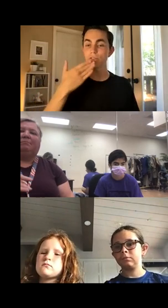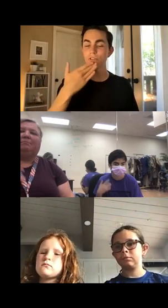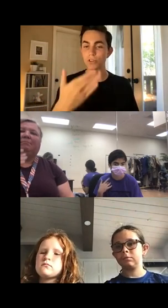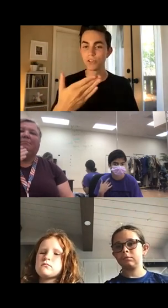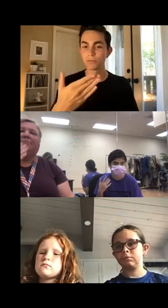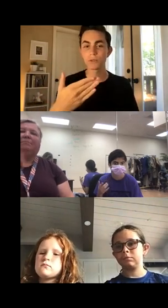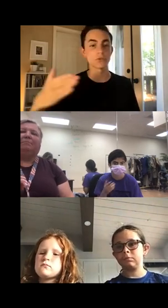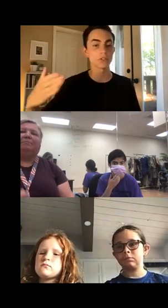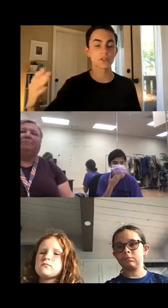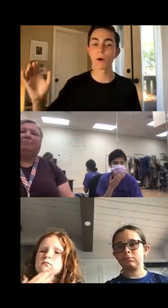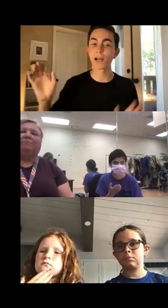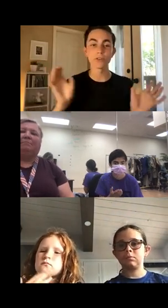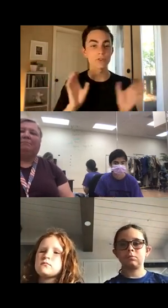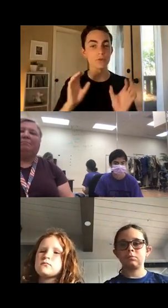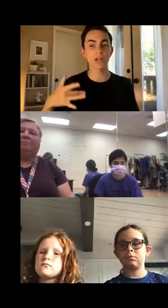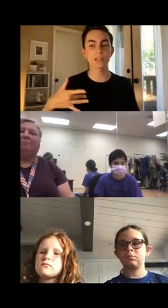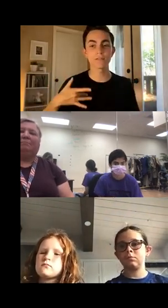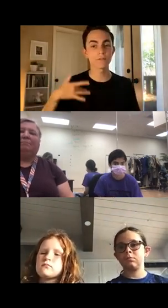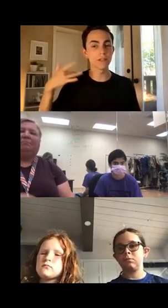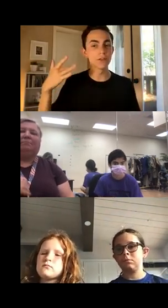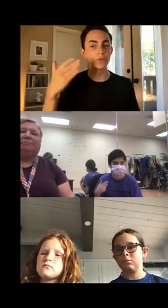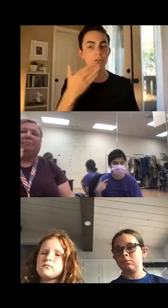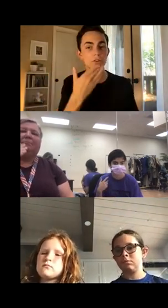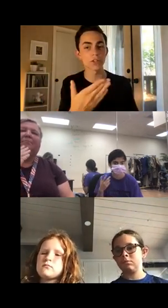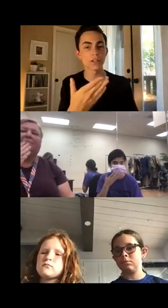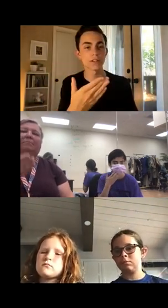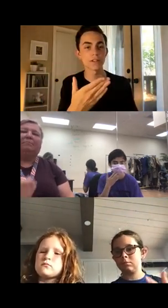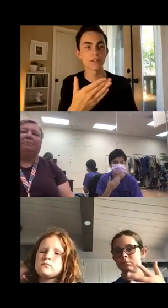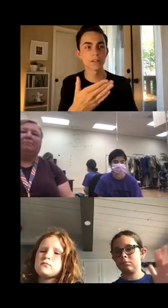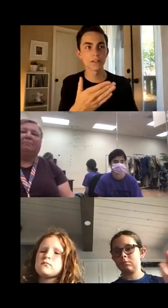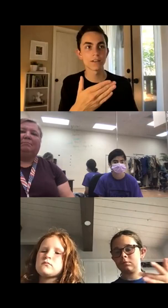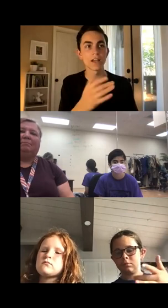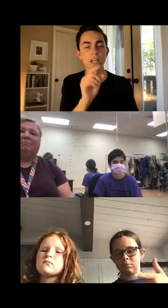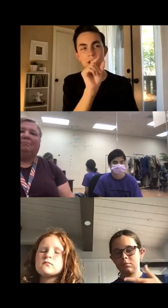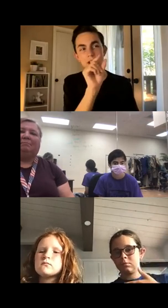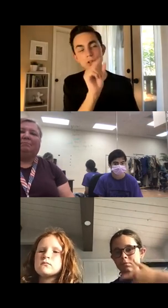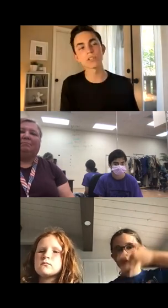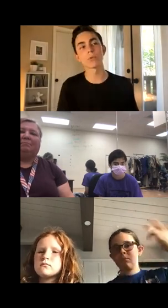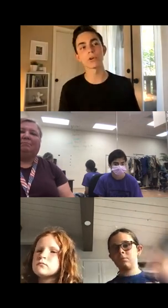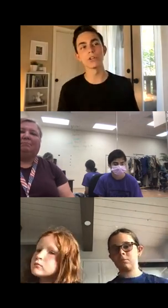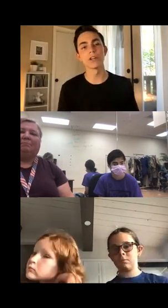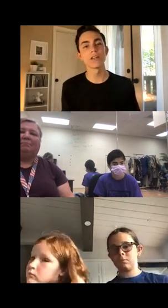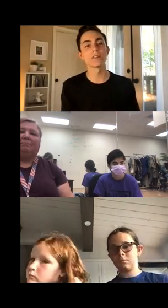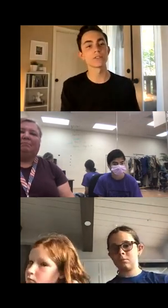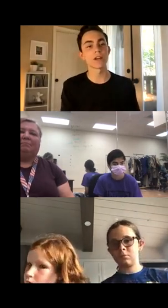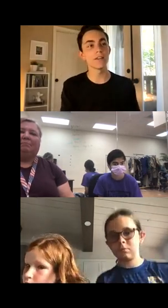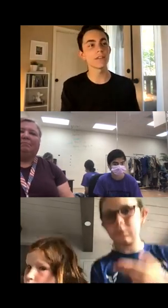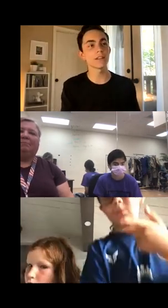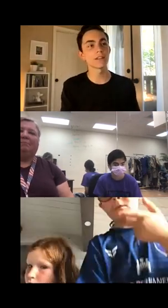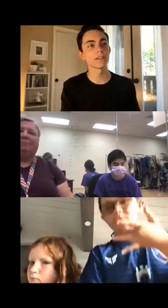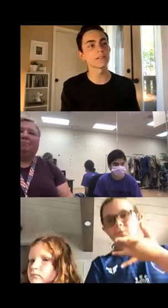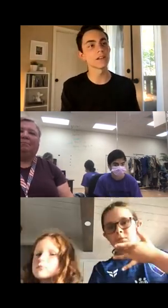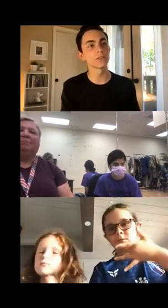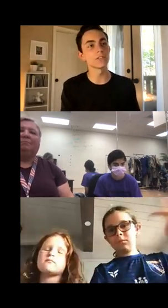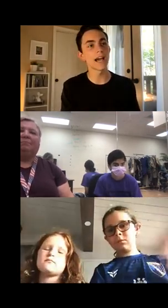Feel good. You just combine those two signs. Feel good. And you might notice on that word that there's a